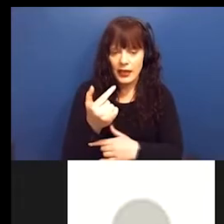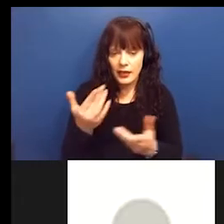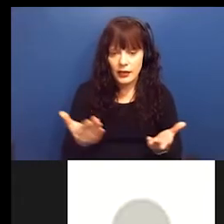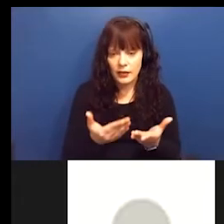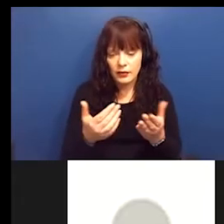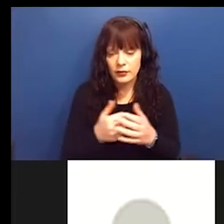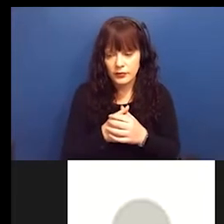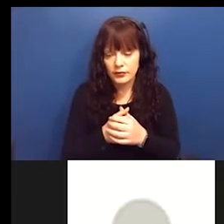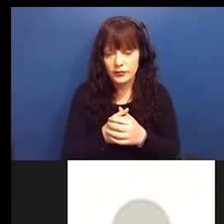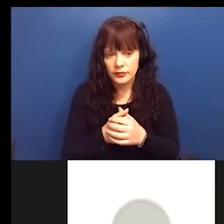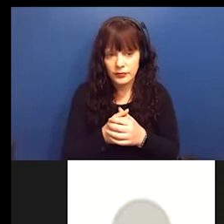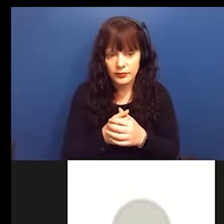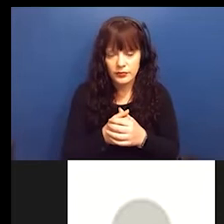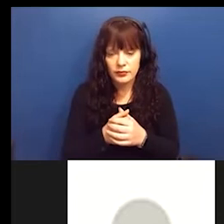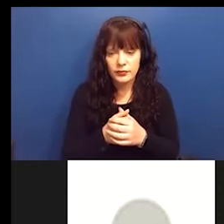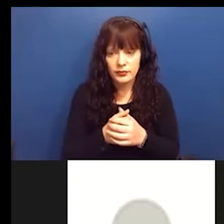academy